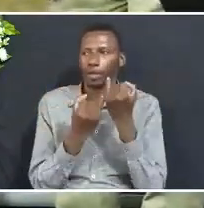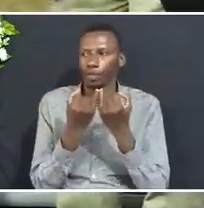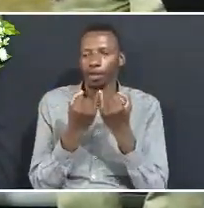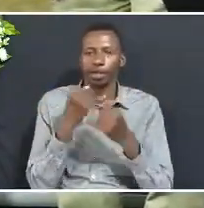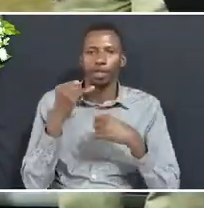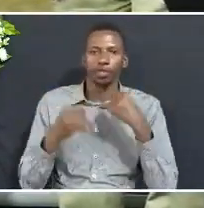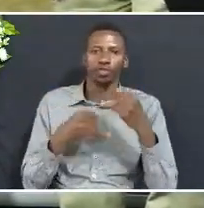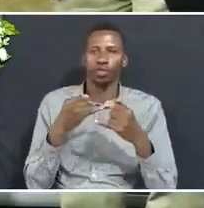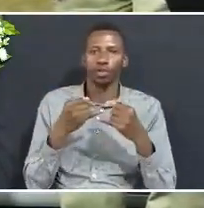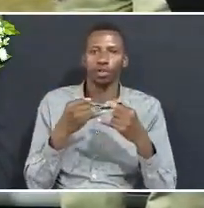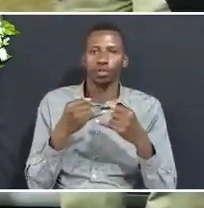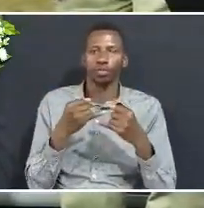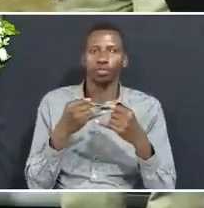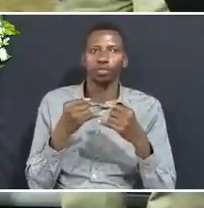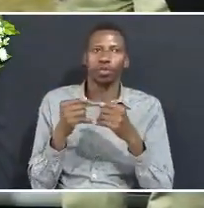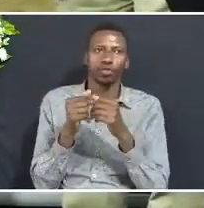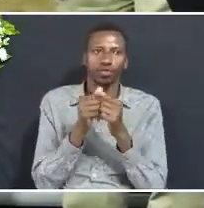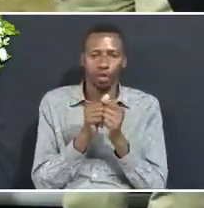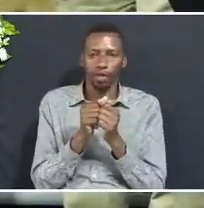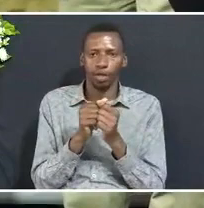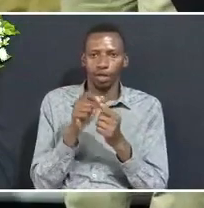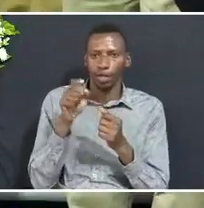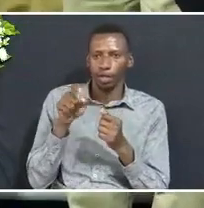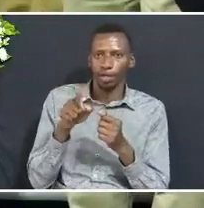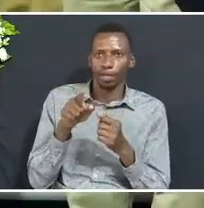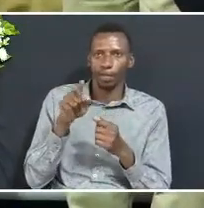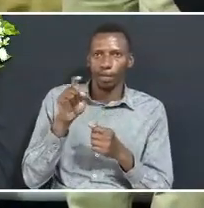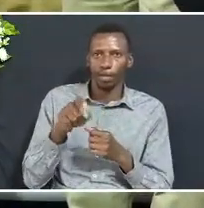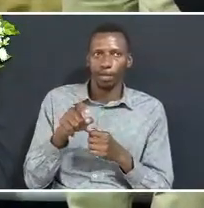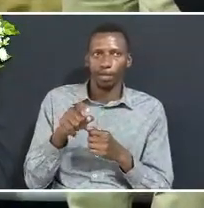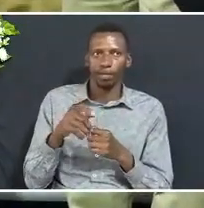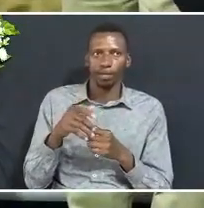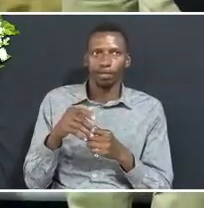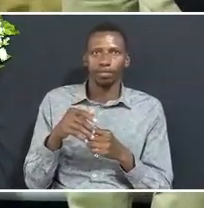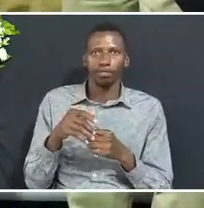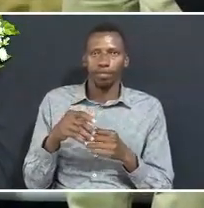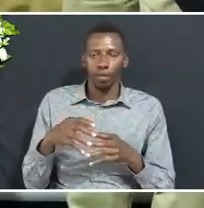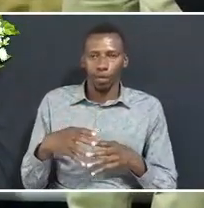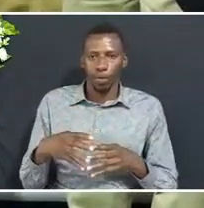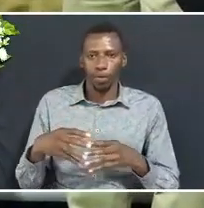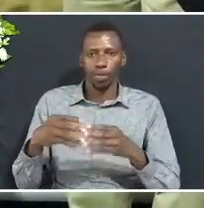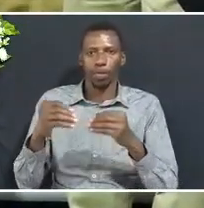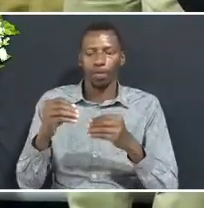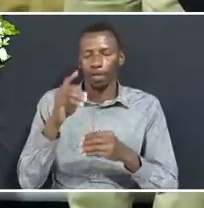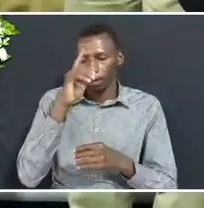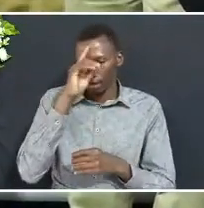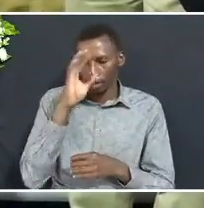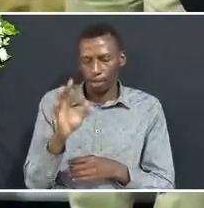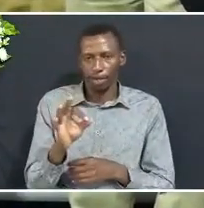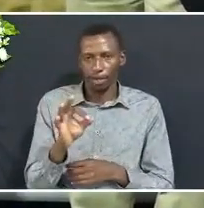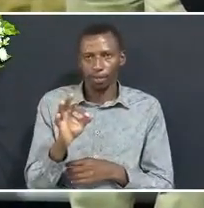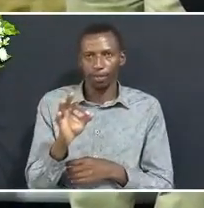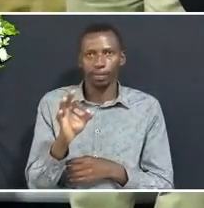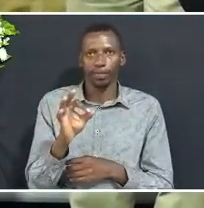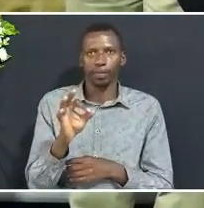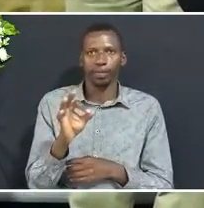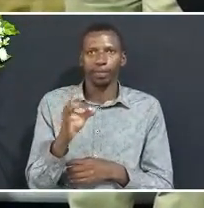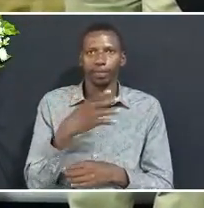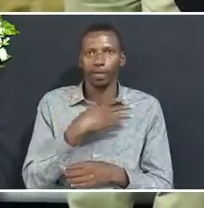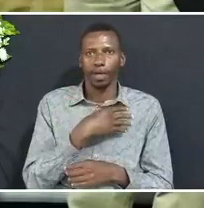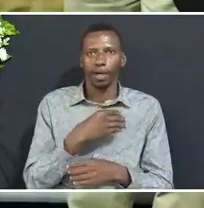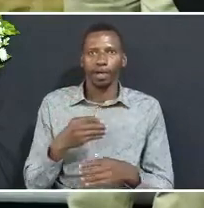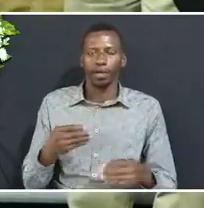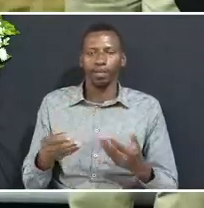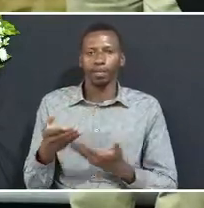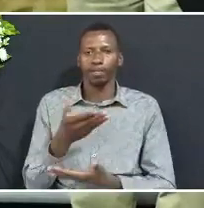together, should go a little bit to some sort of seriousness, an encounter